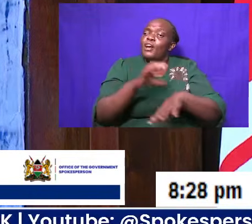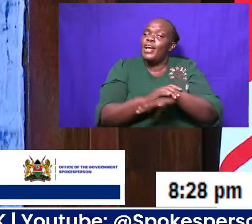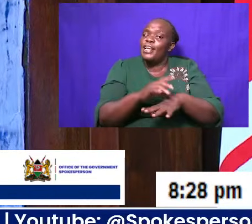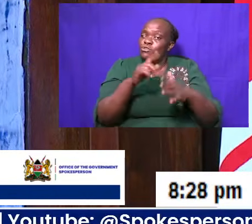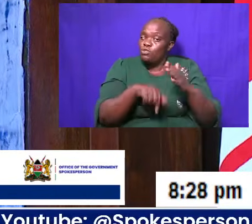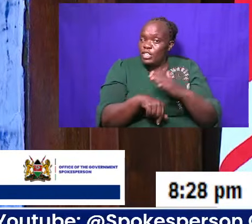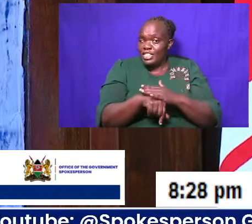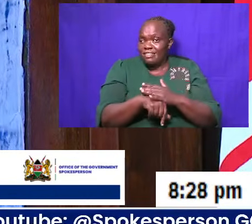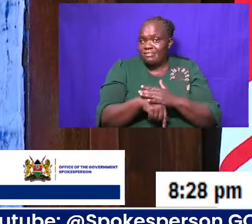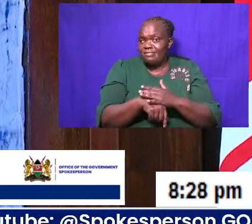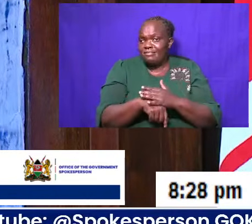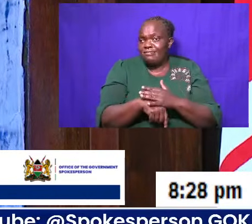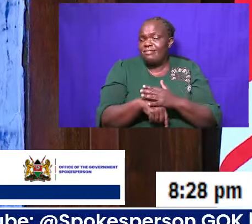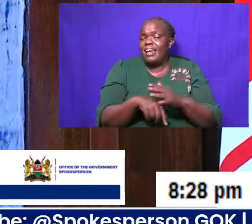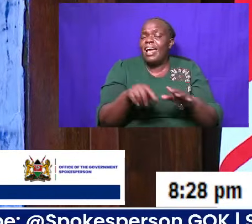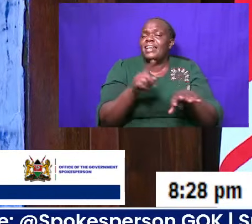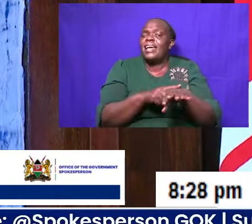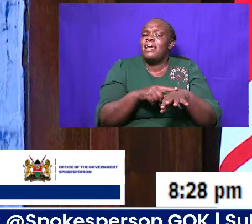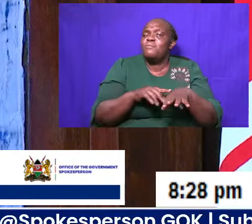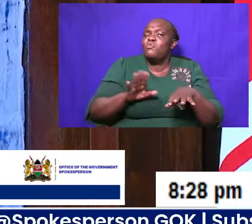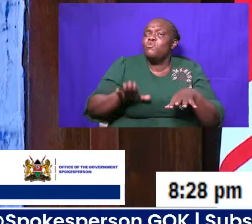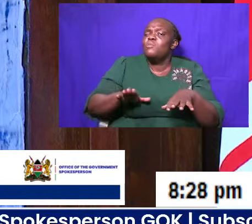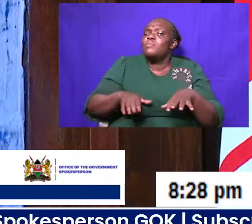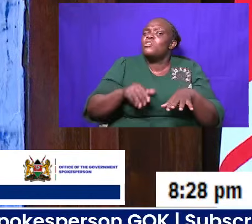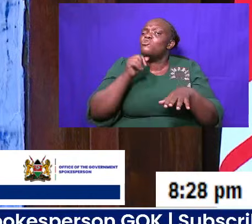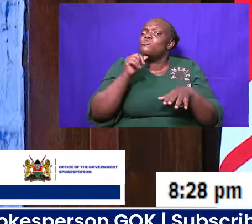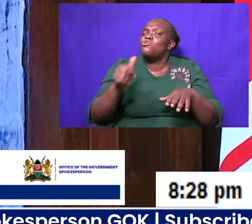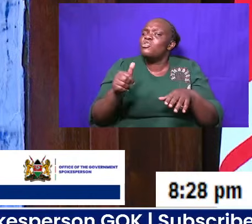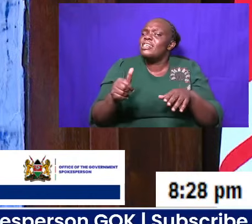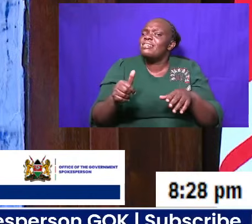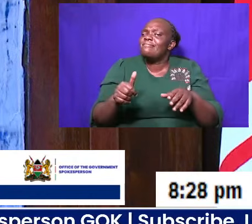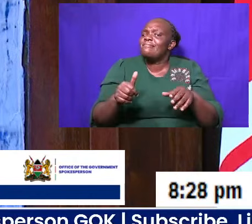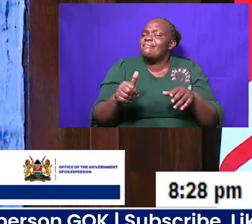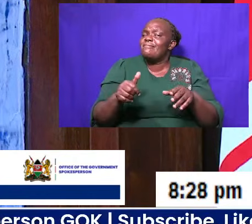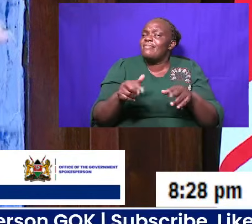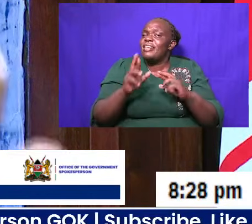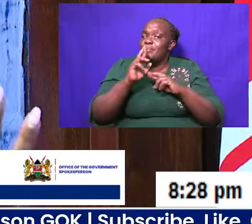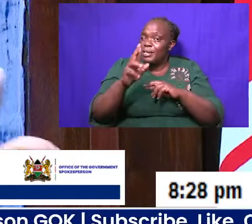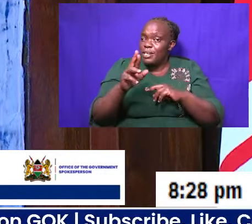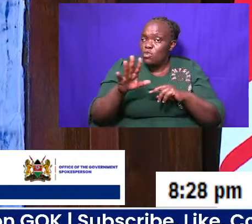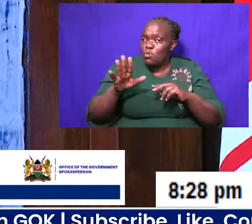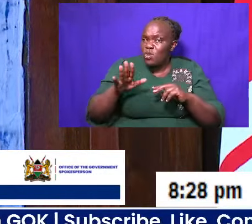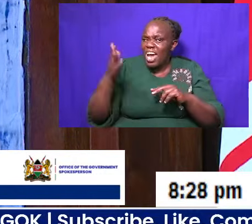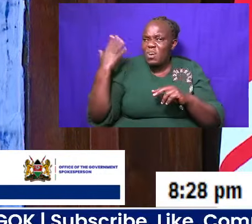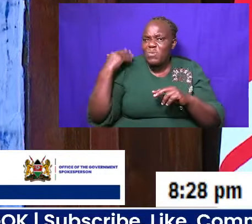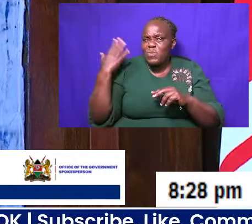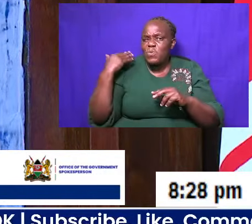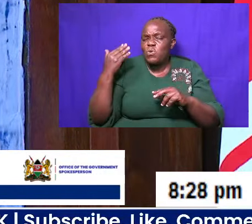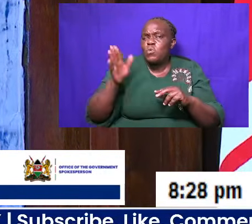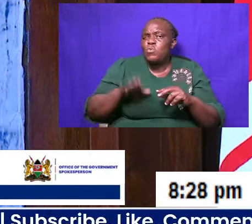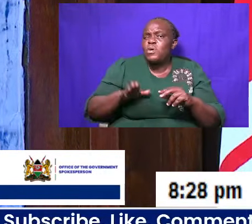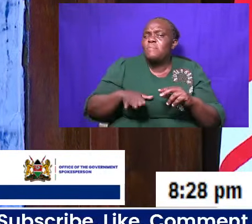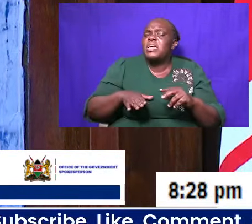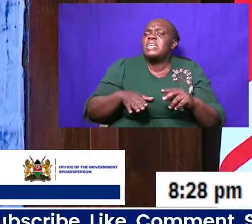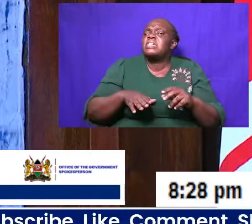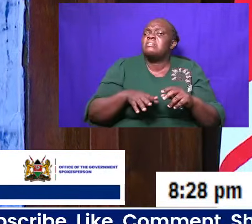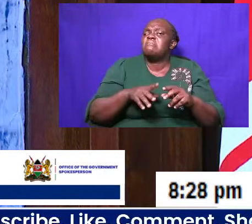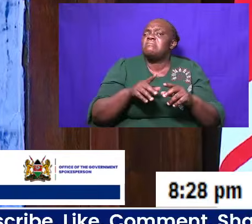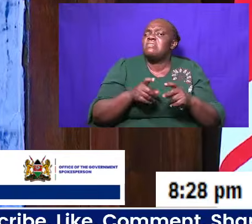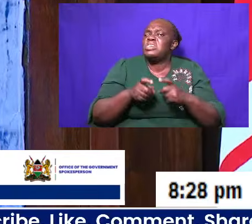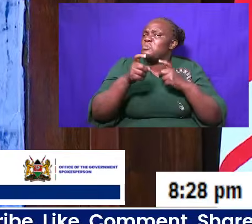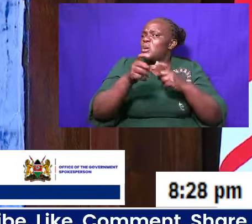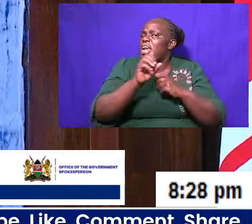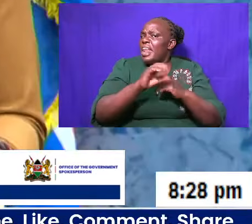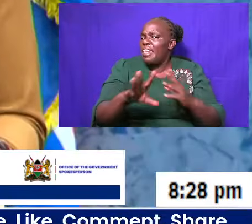earning. There's a time women were not even able to vote. There was a time that women were not even holding very senior positions. But I think now we